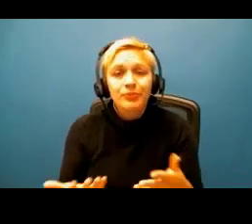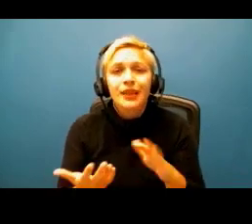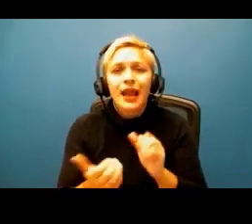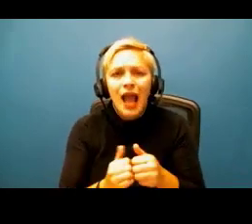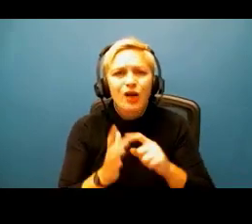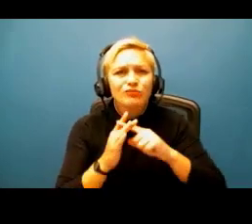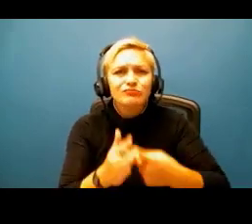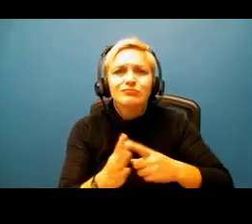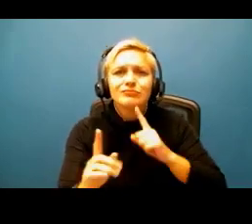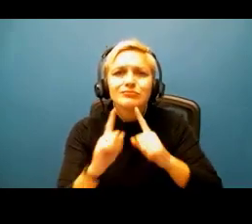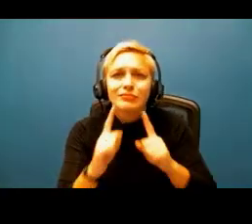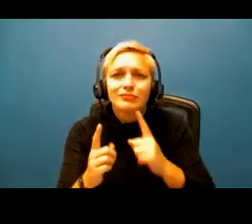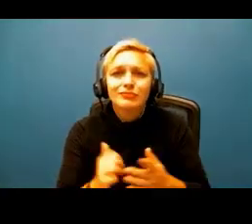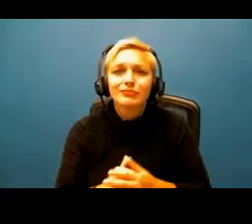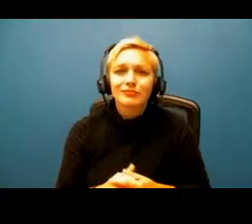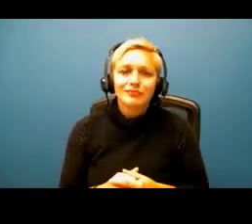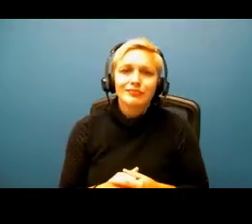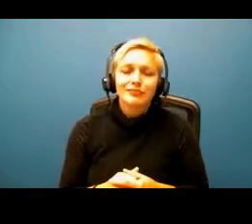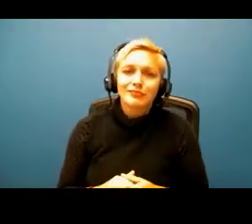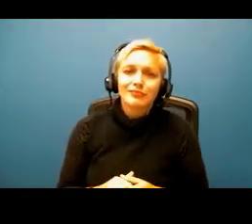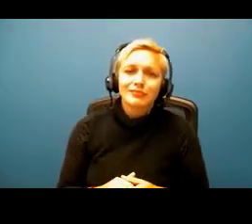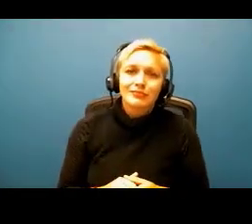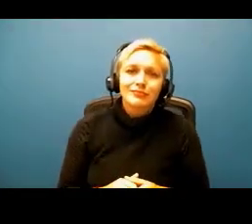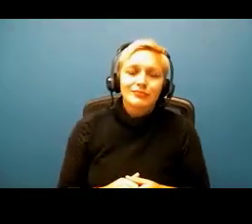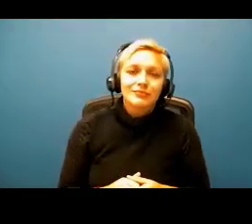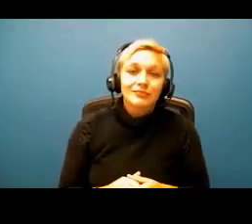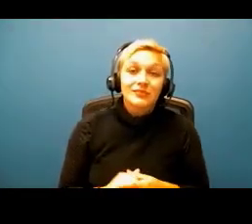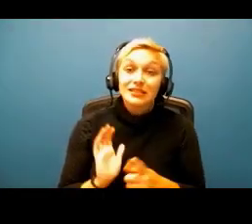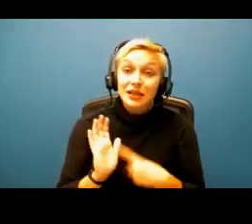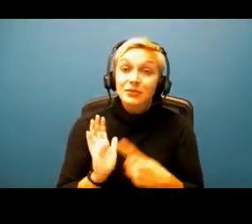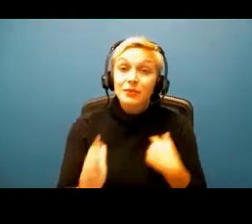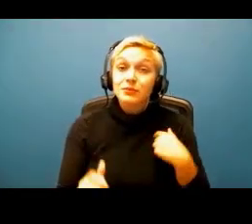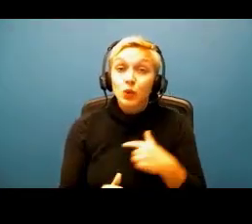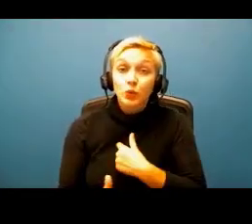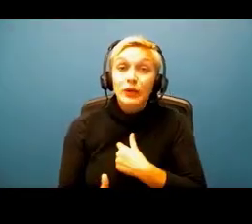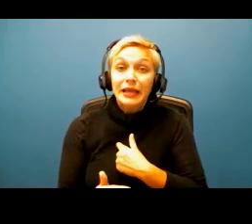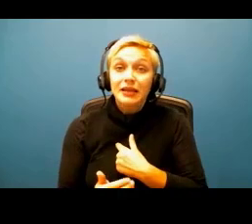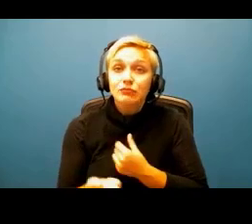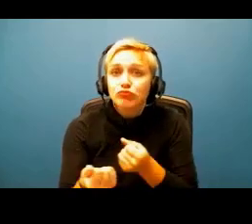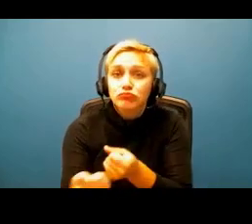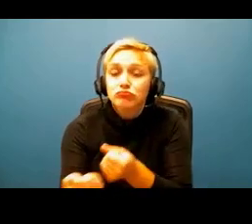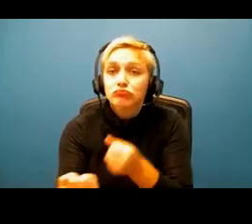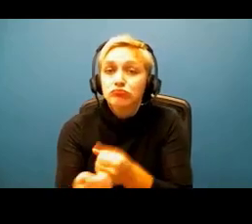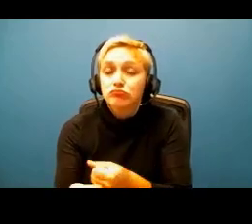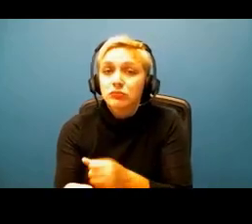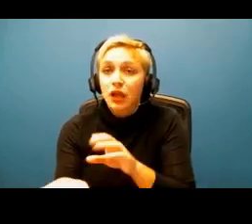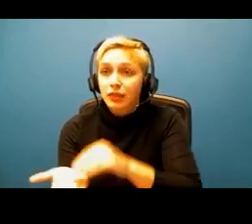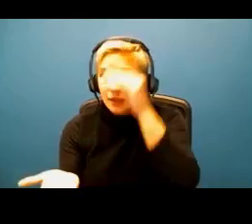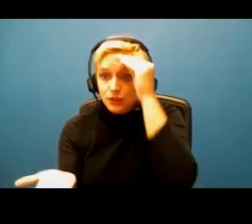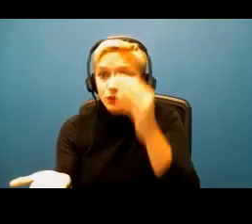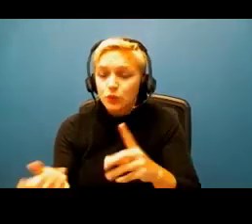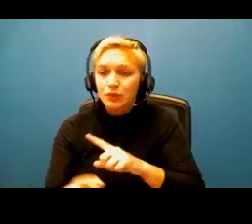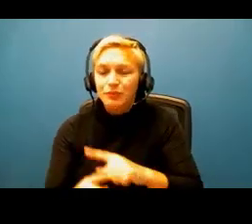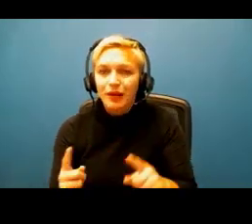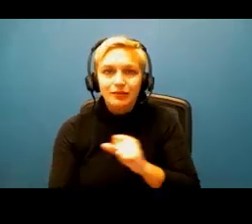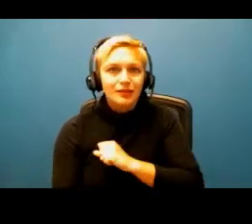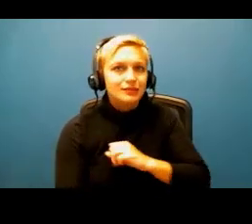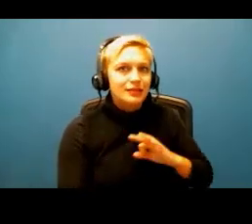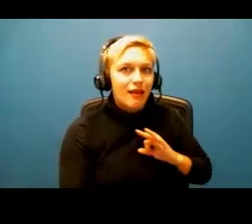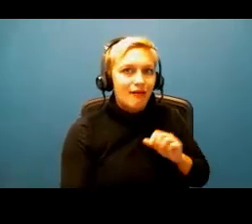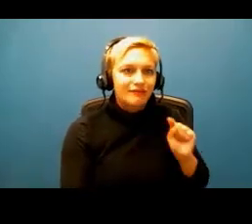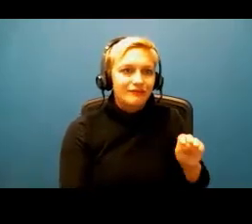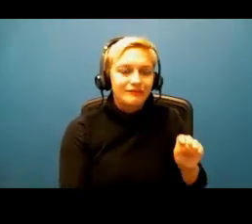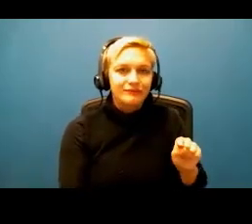how we root cause the need for the child sometimes, but there are staff that we kind of have to think about, well, why do we think